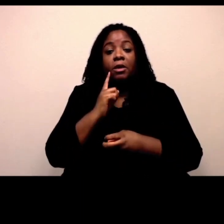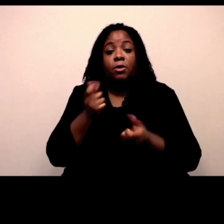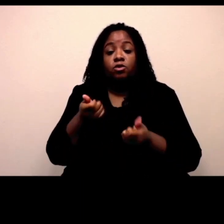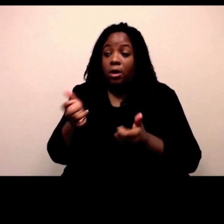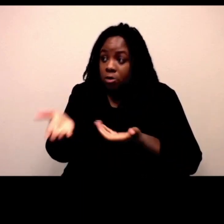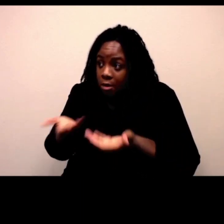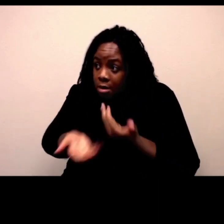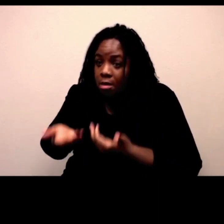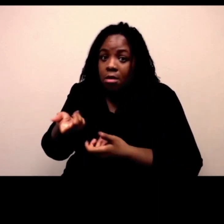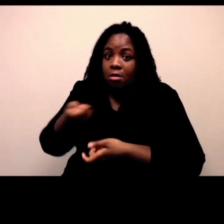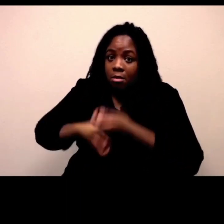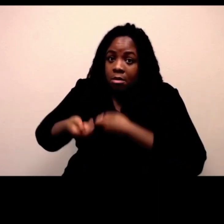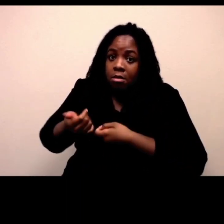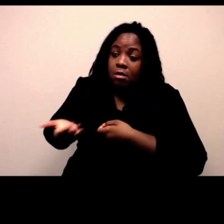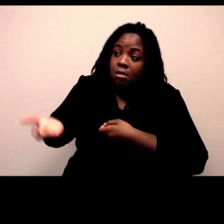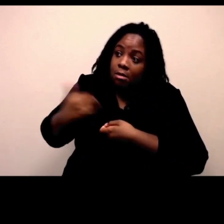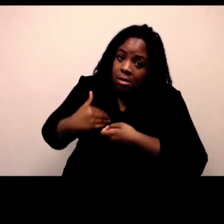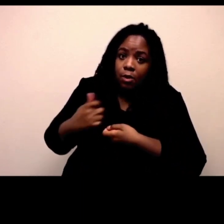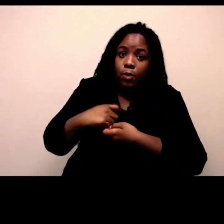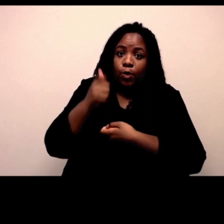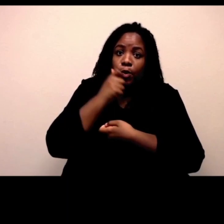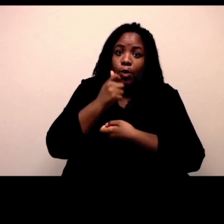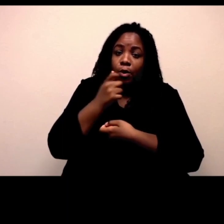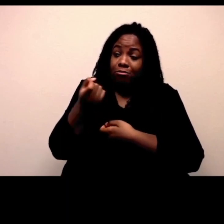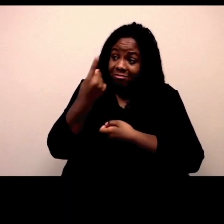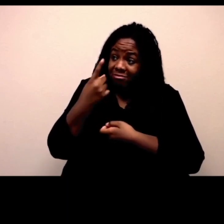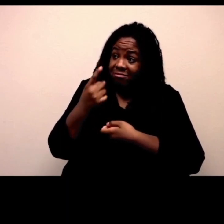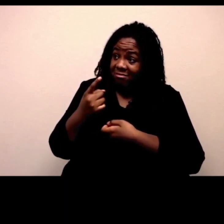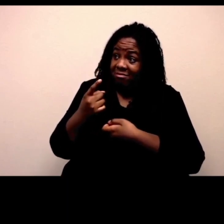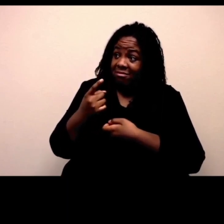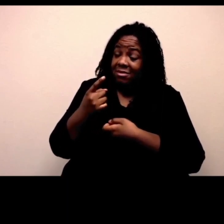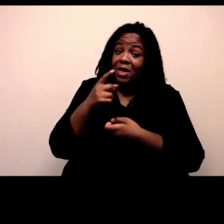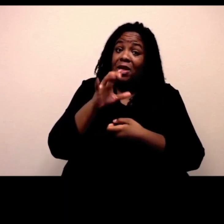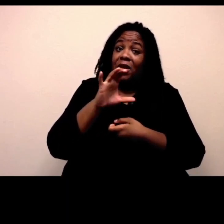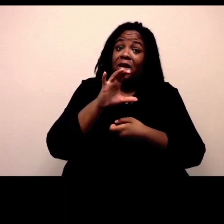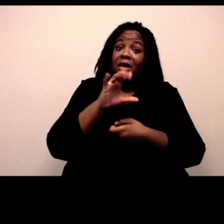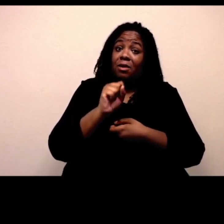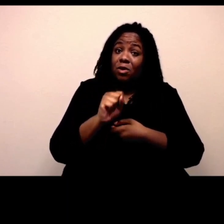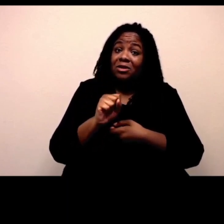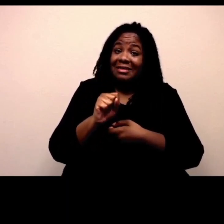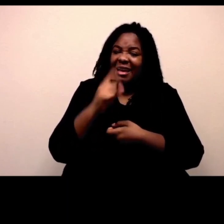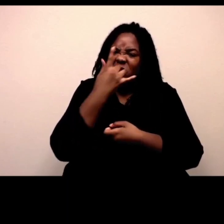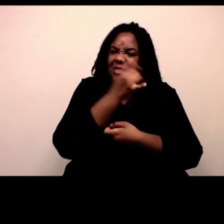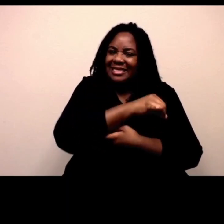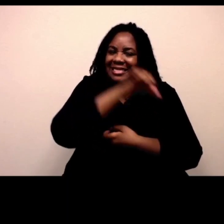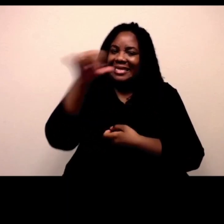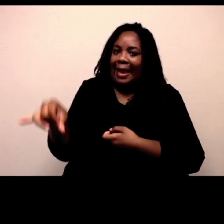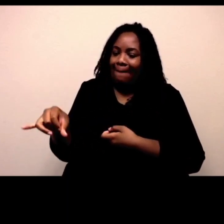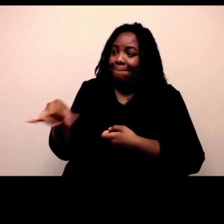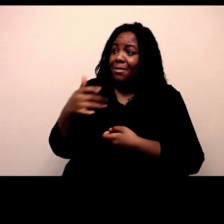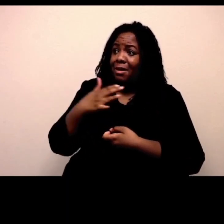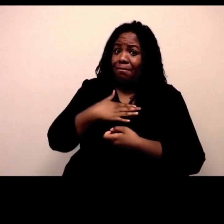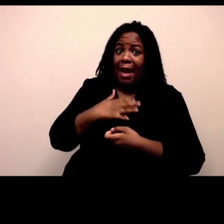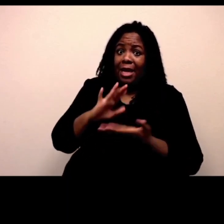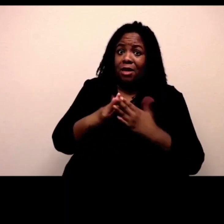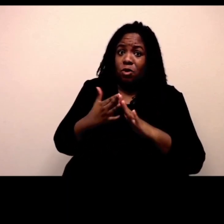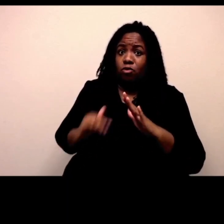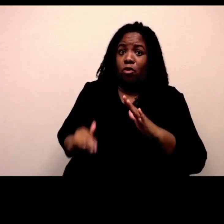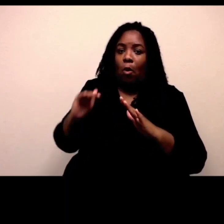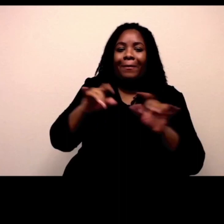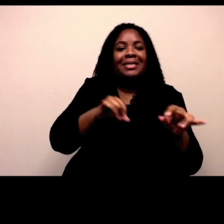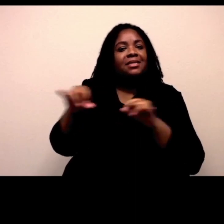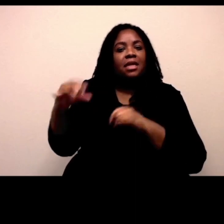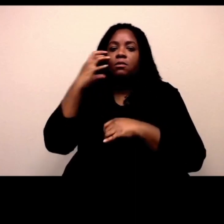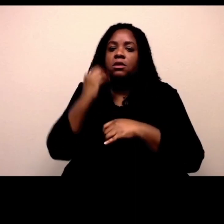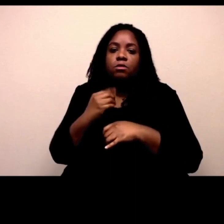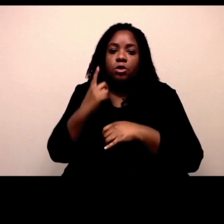girls that computer science can look like them, because I came from that exact same community and grew up there. So it is possible.